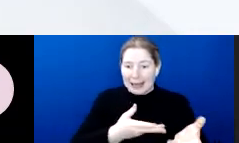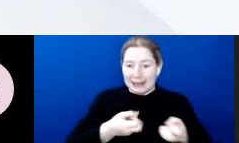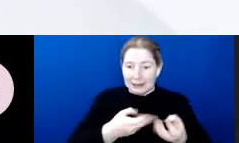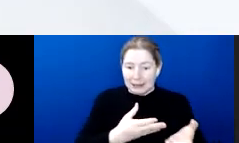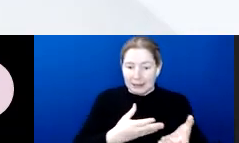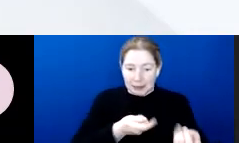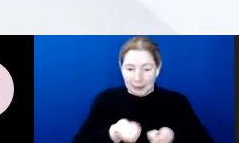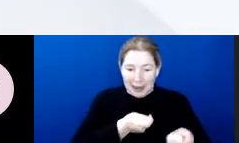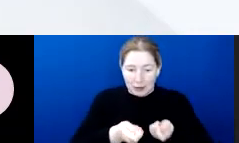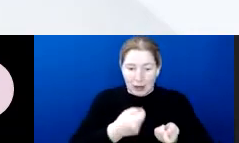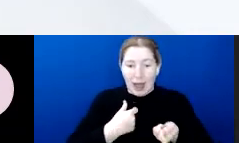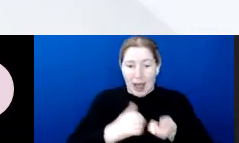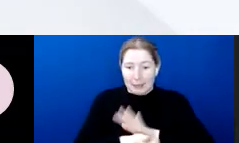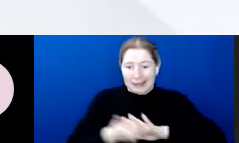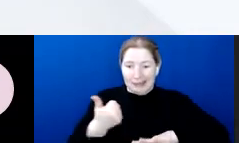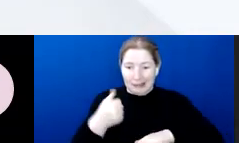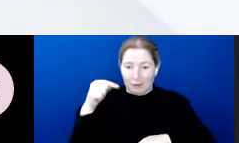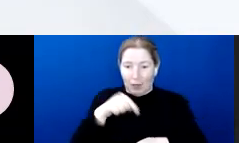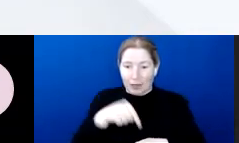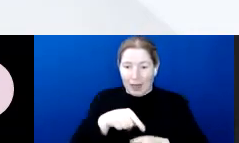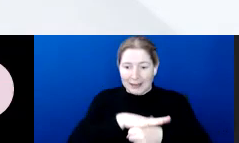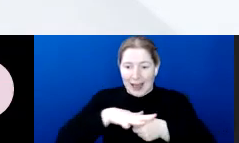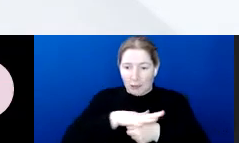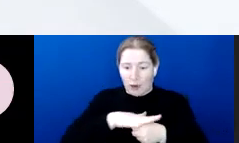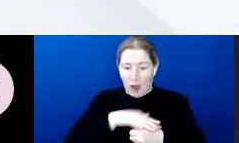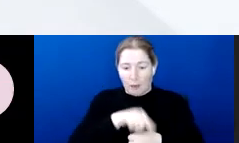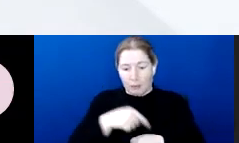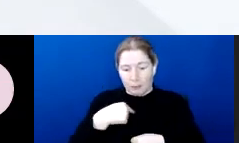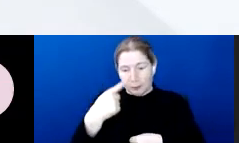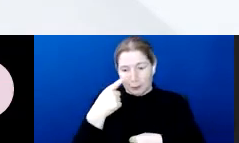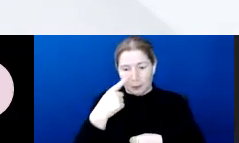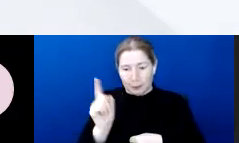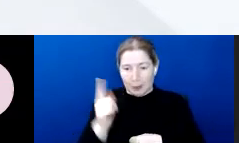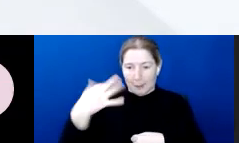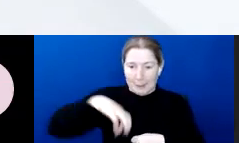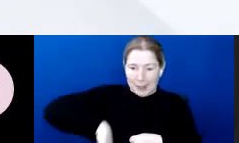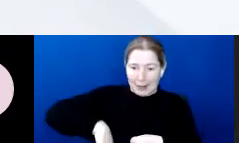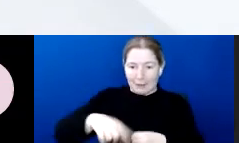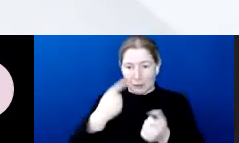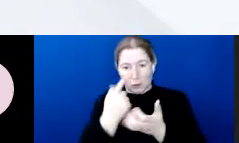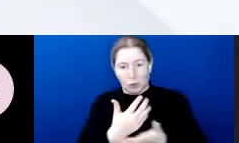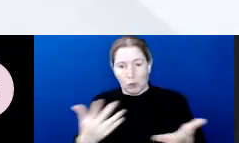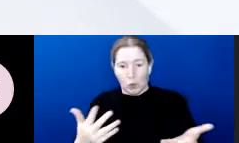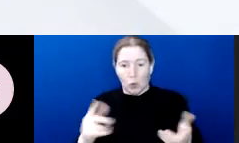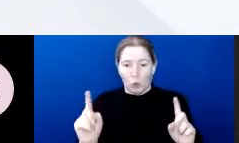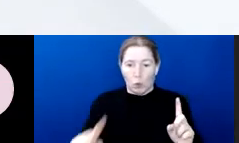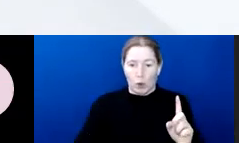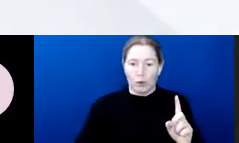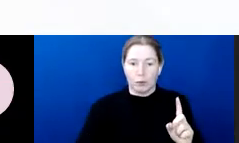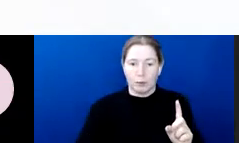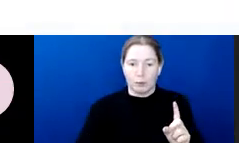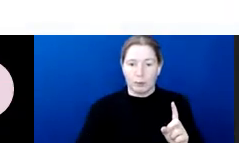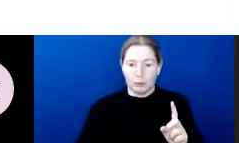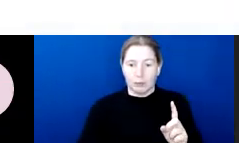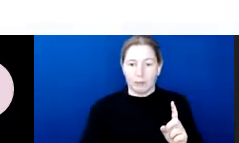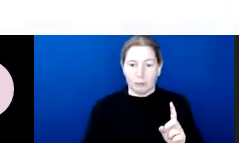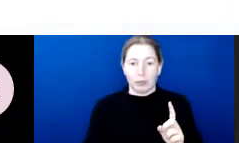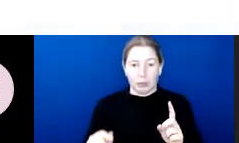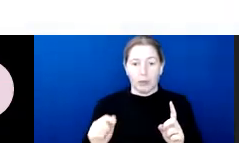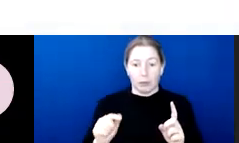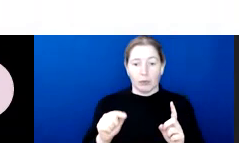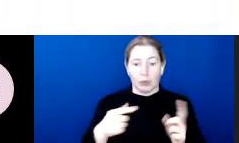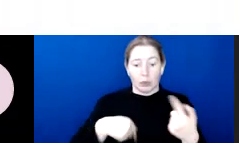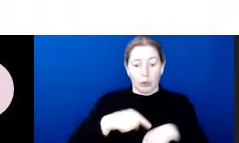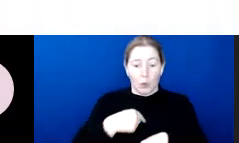solution specialist for, to see all the benefits and show you all the benefits with this solution.